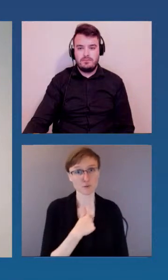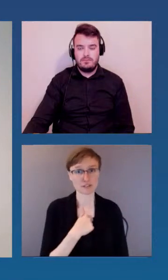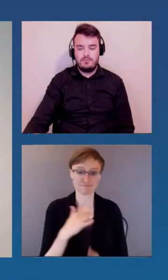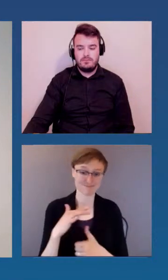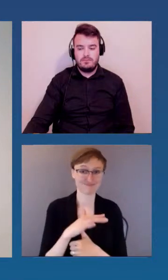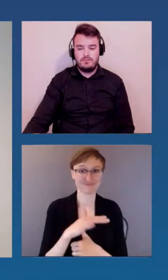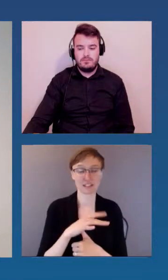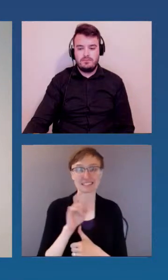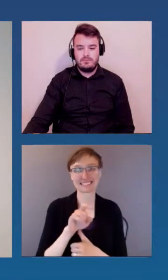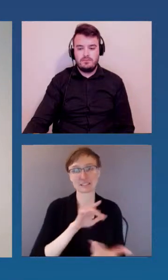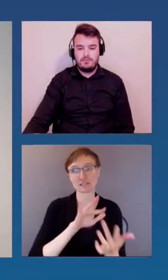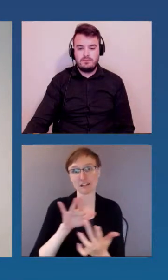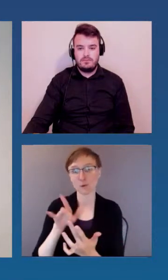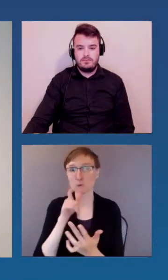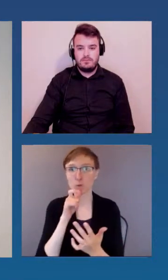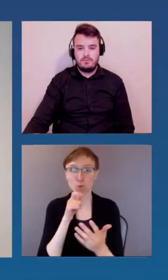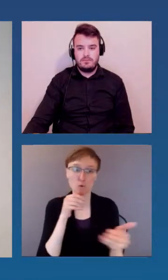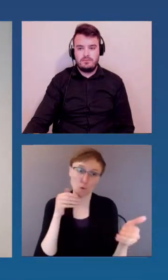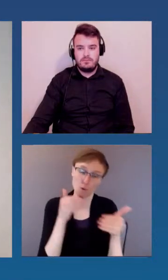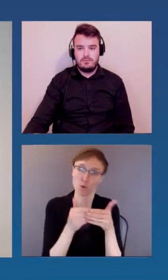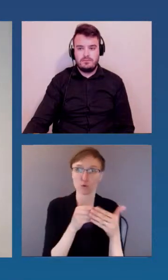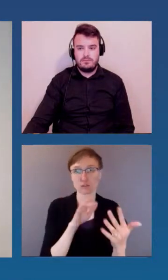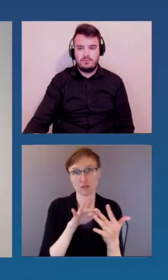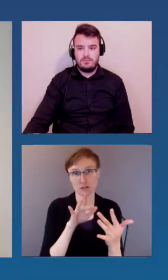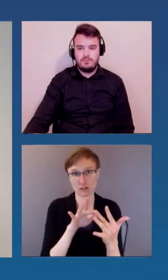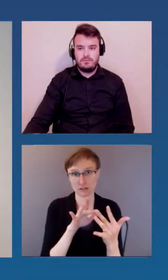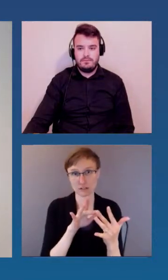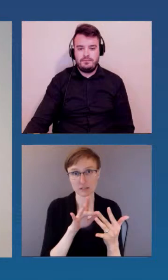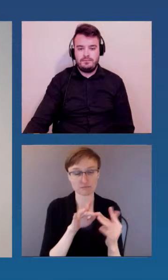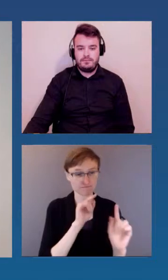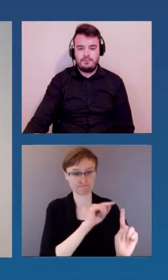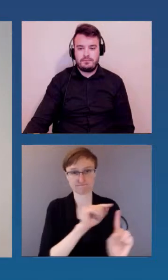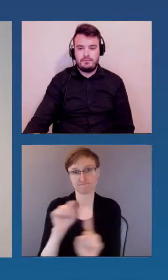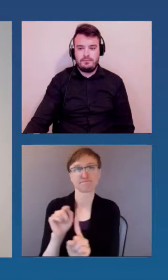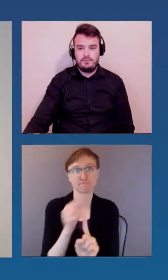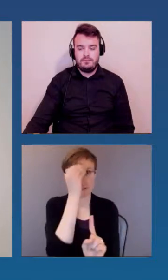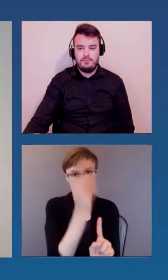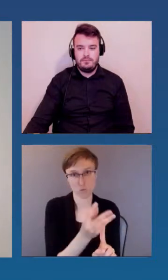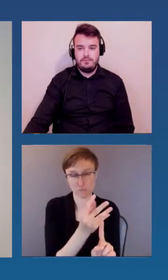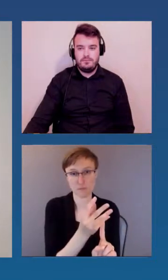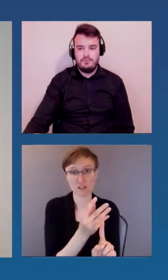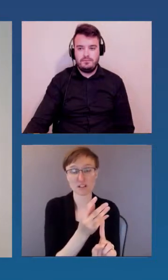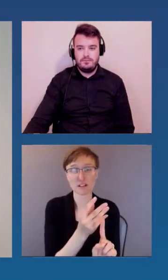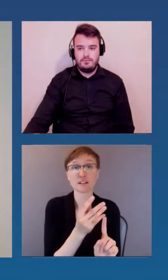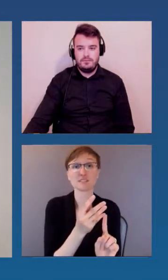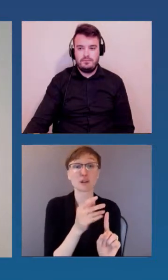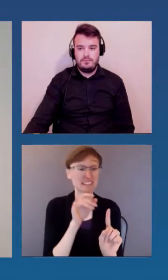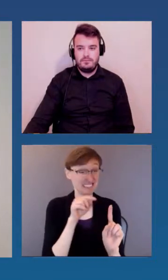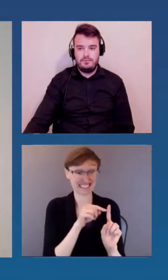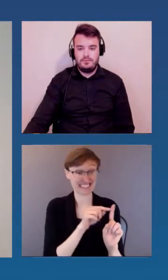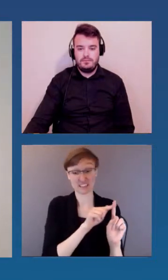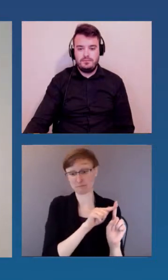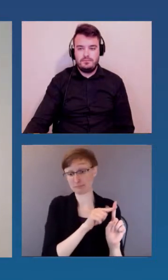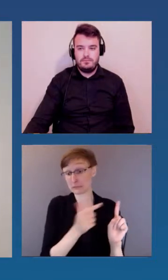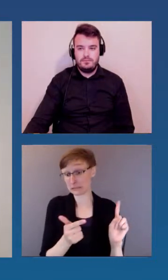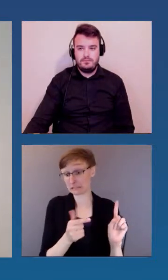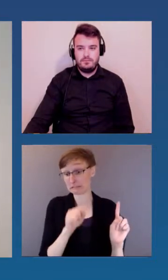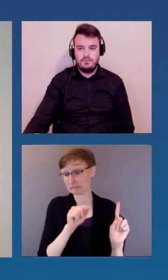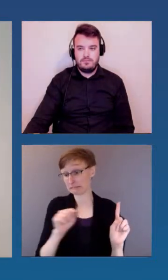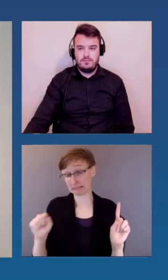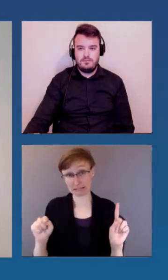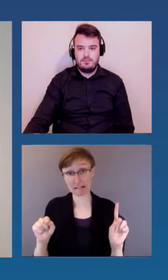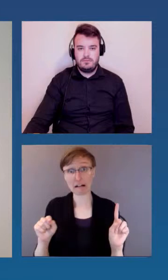managing outbreaks that there are a lot of questions of parents. And so, this will be the same in school environments, probably colleges